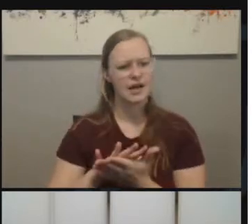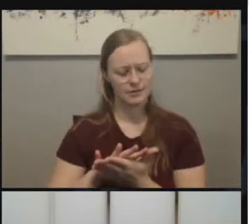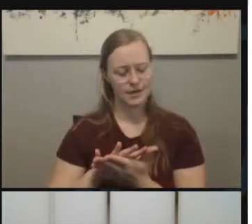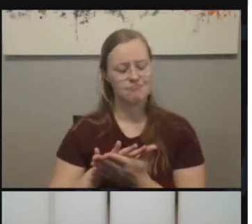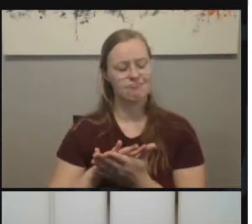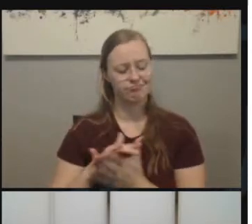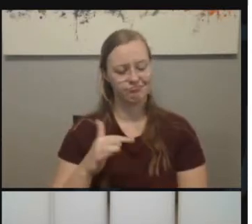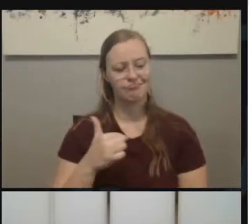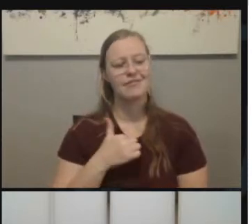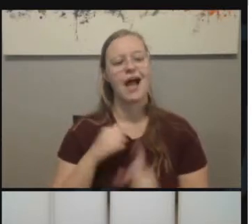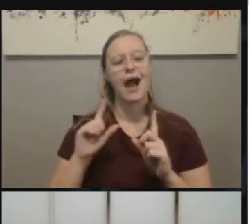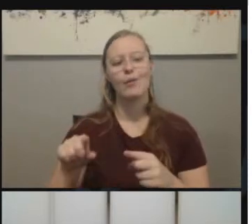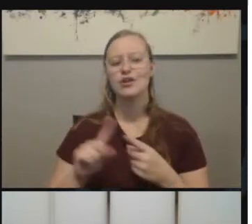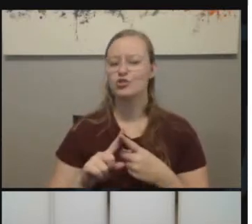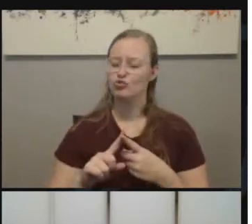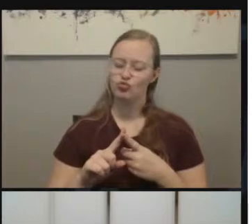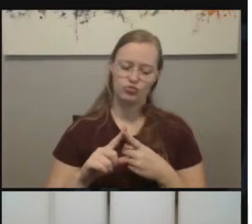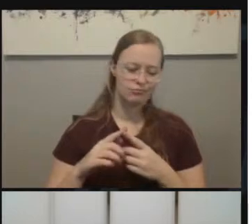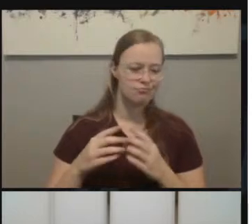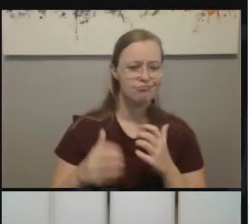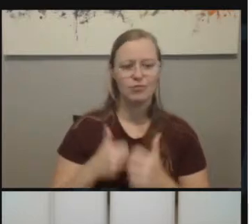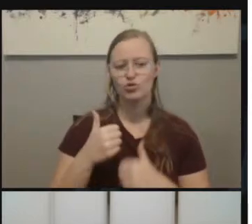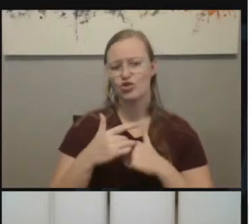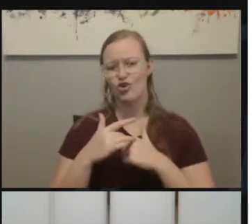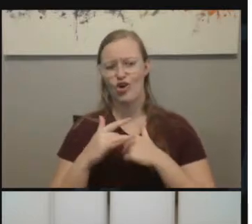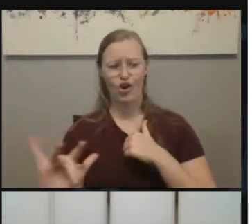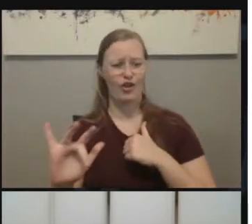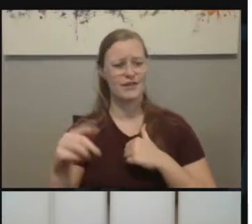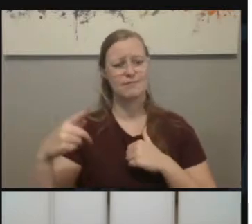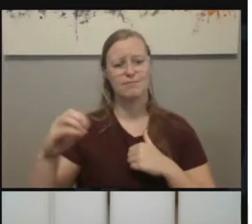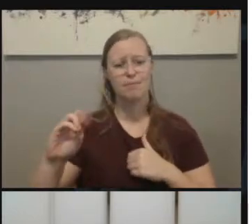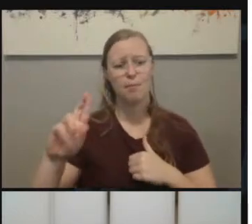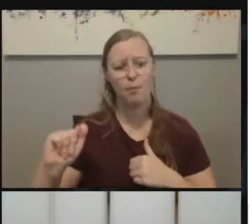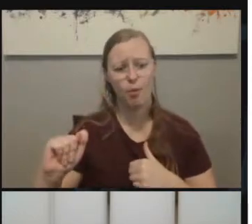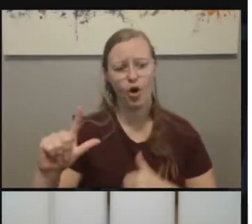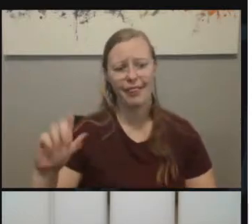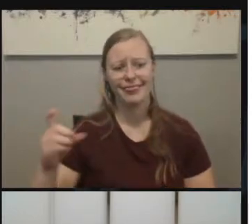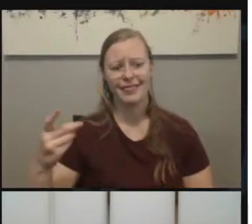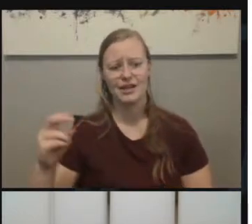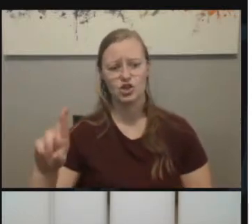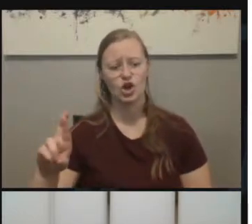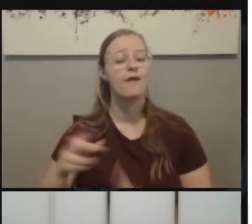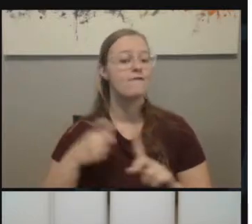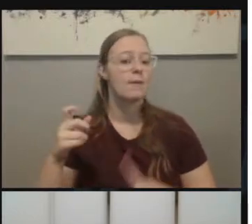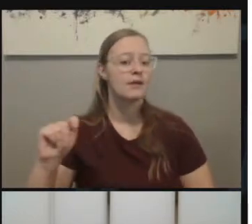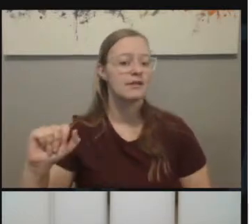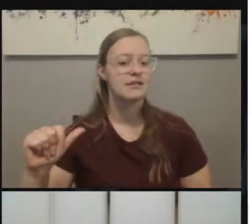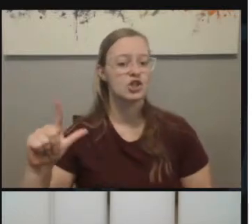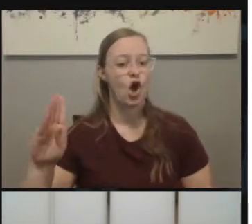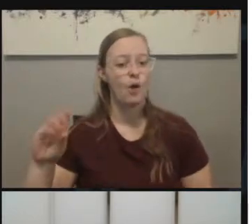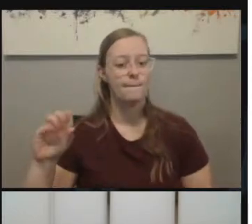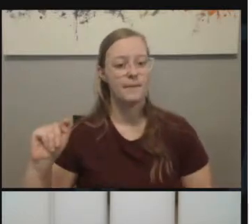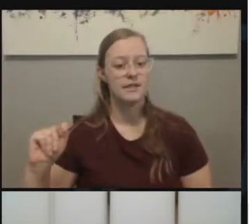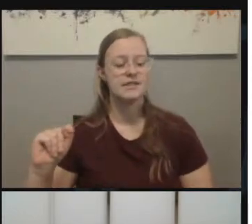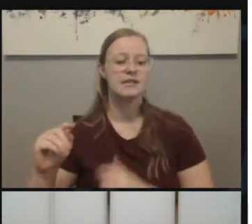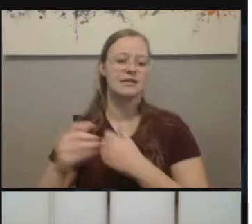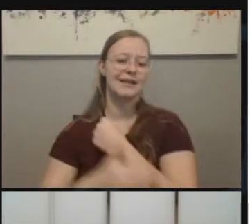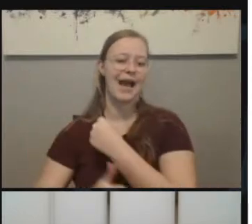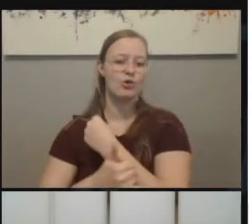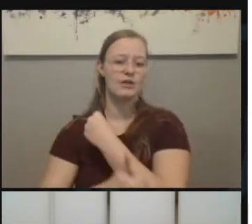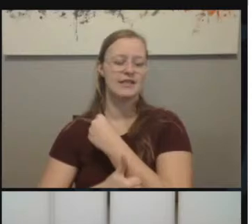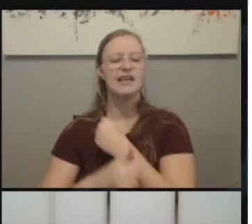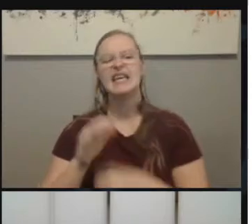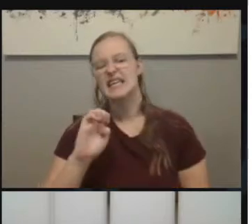went to the earliest court ledger out of Talbot County. Talbot County, the eastern shore